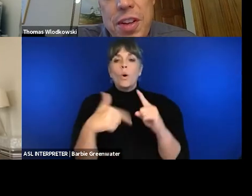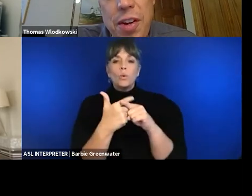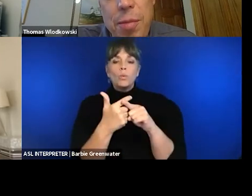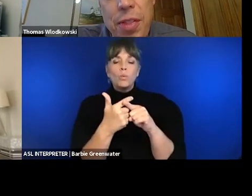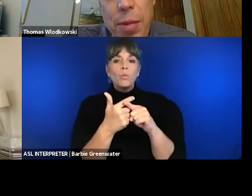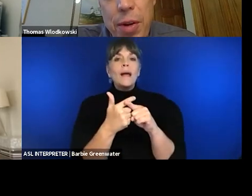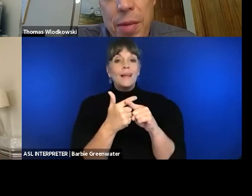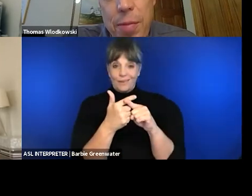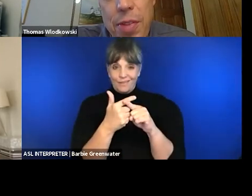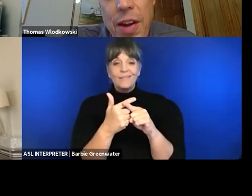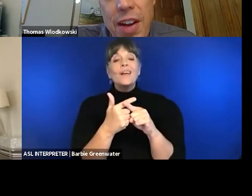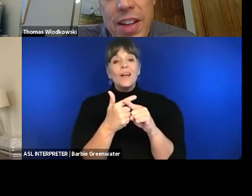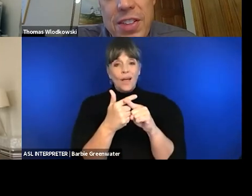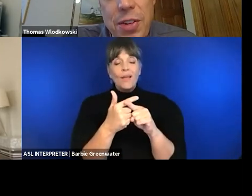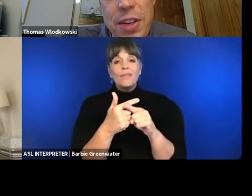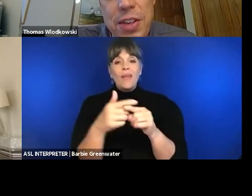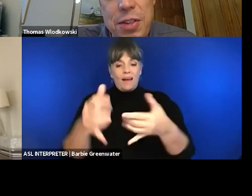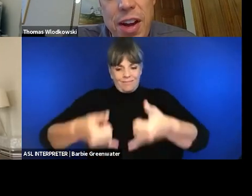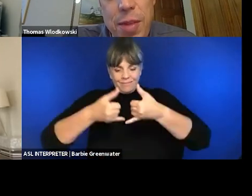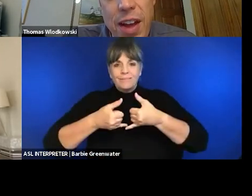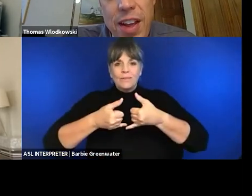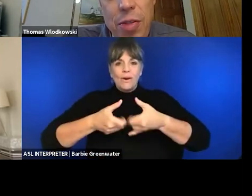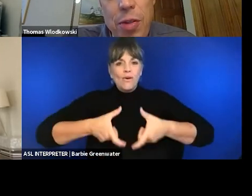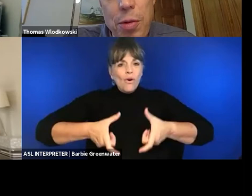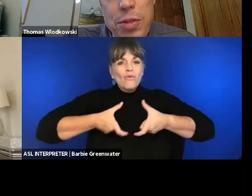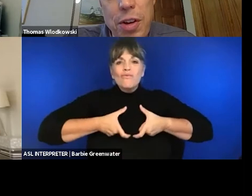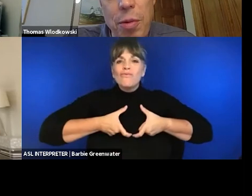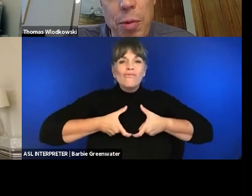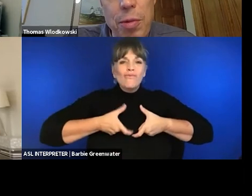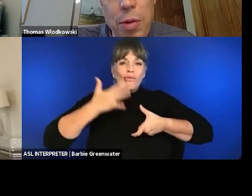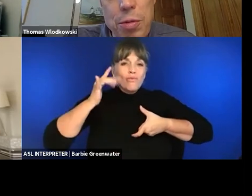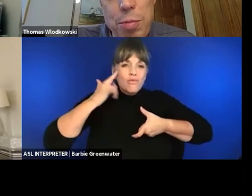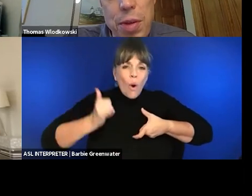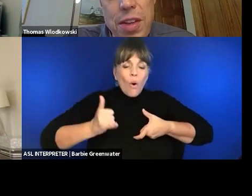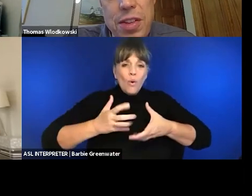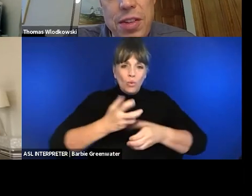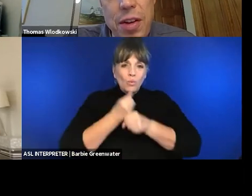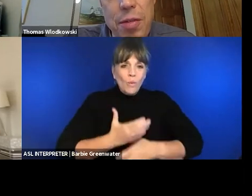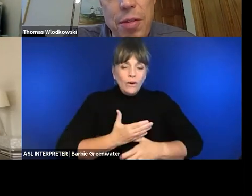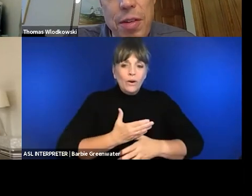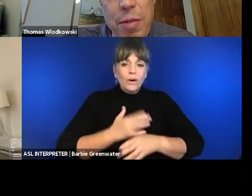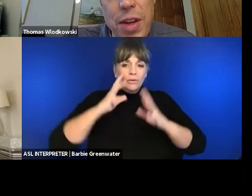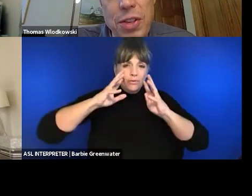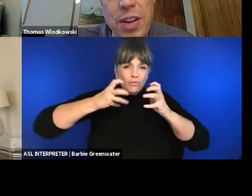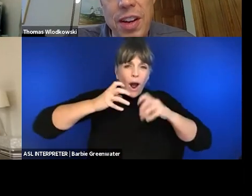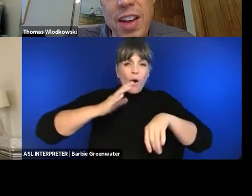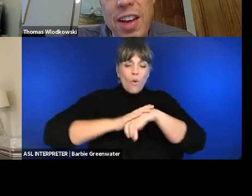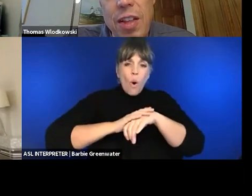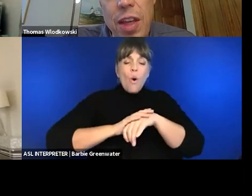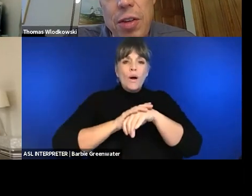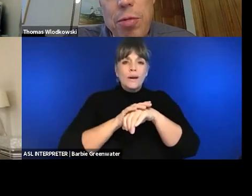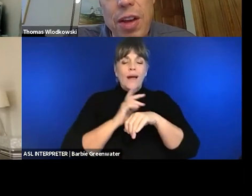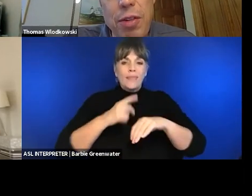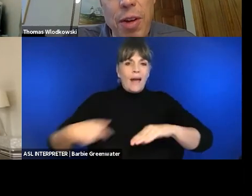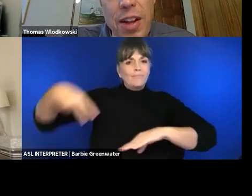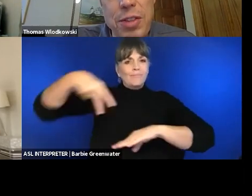starts to tear up on the podium. They're not necessarily going to describe that. And those pieces of information